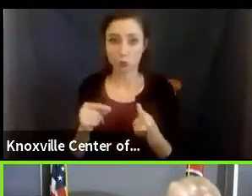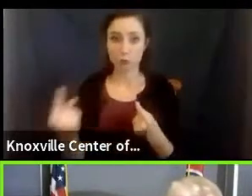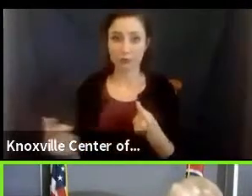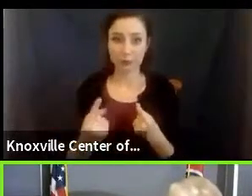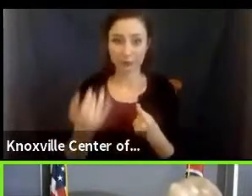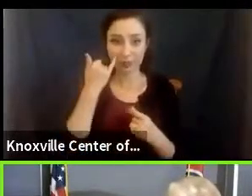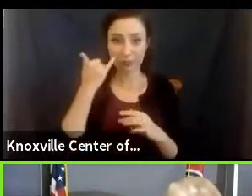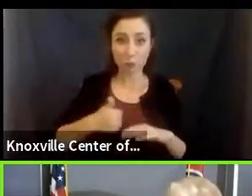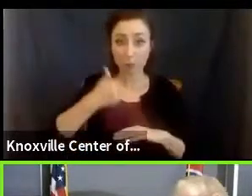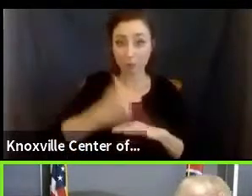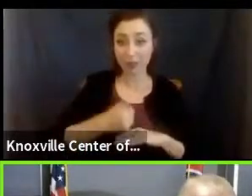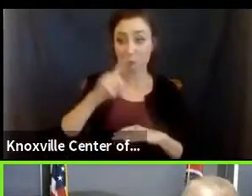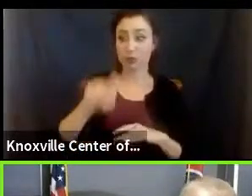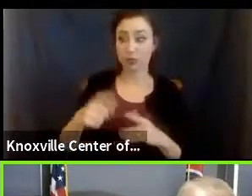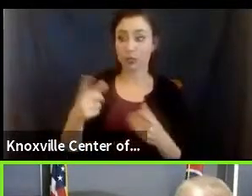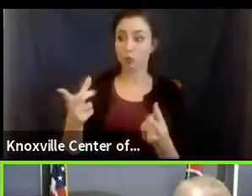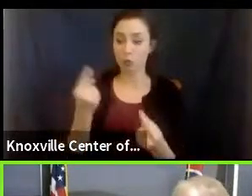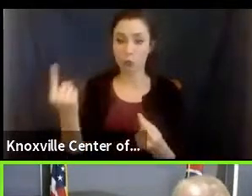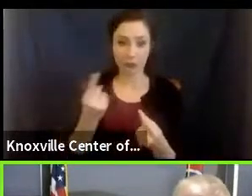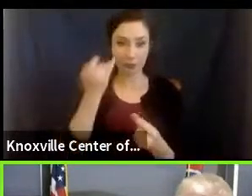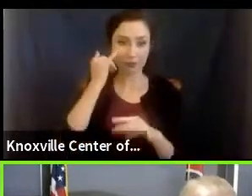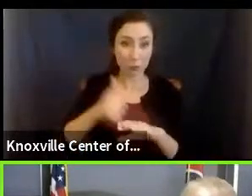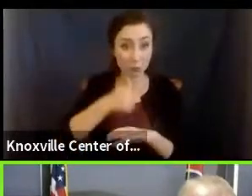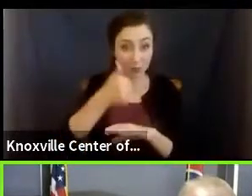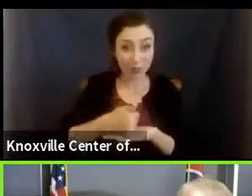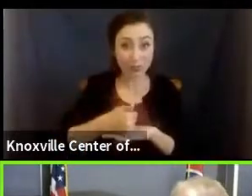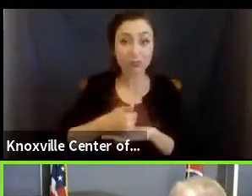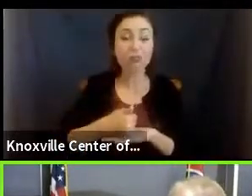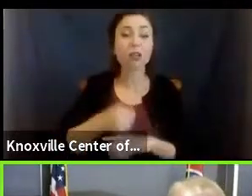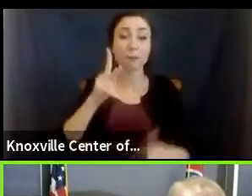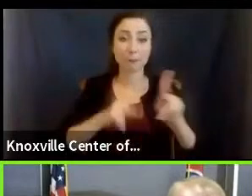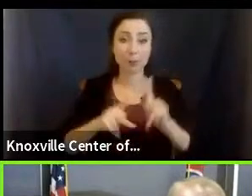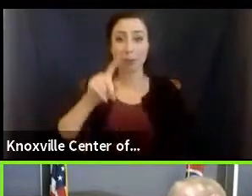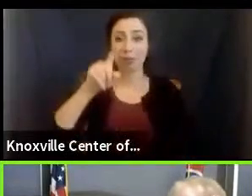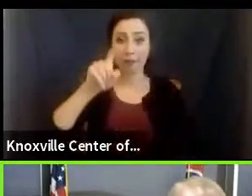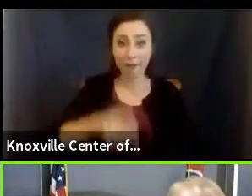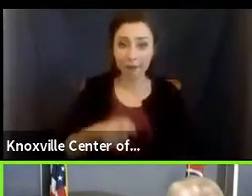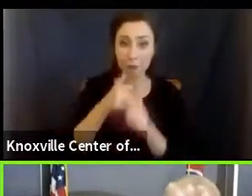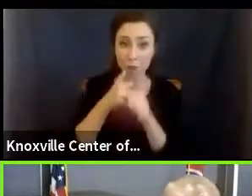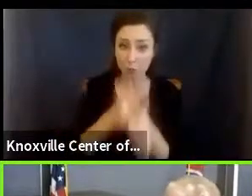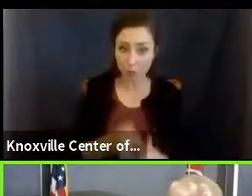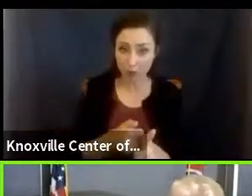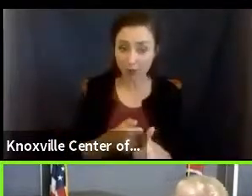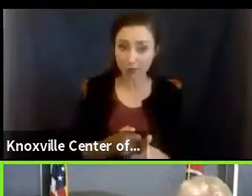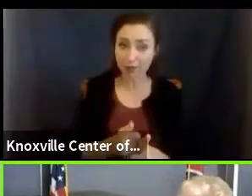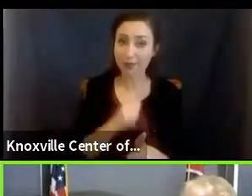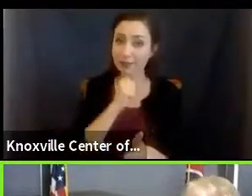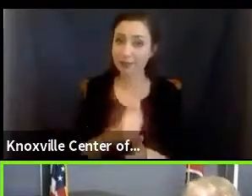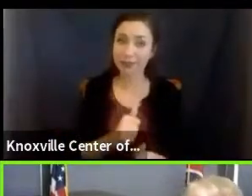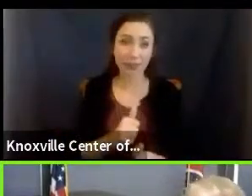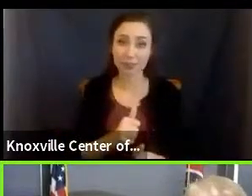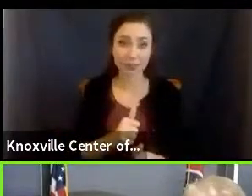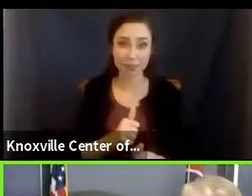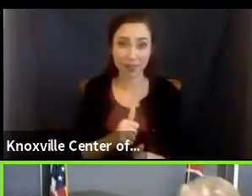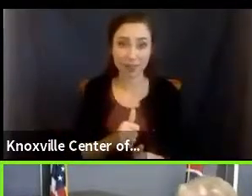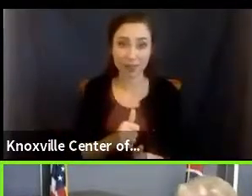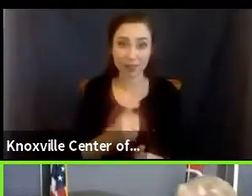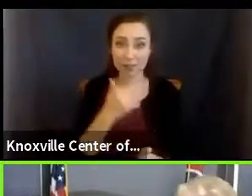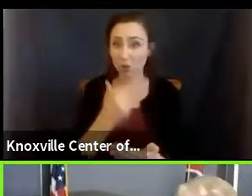basing this on we need to do something, if we're basing it on people have to comply, that is not good public policy.